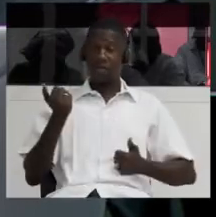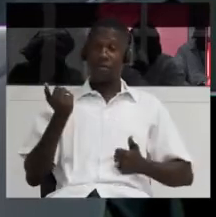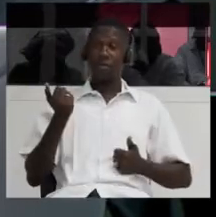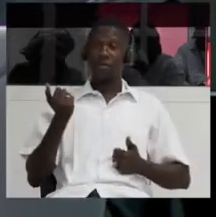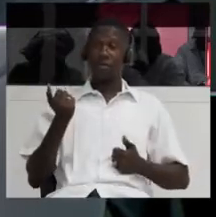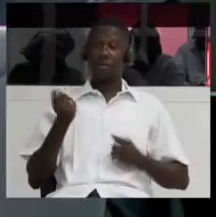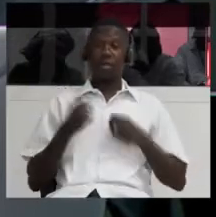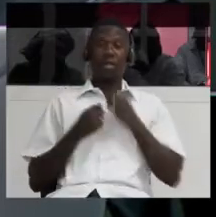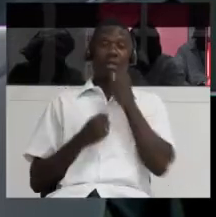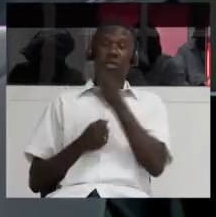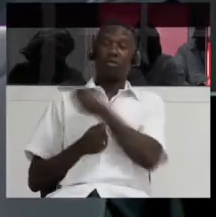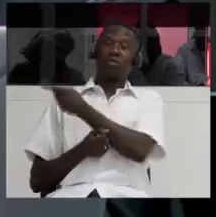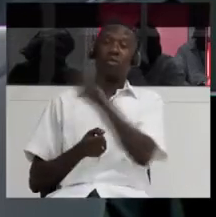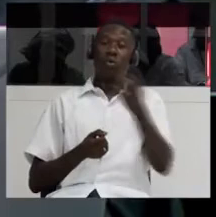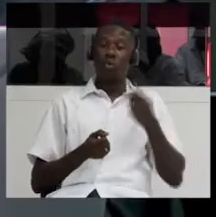telling those soldiers that